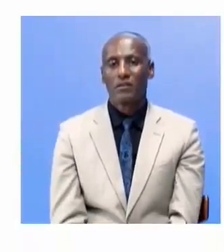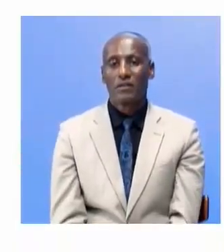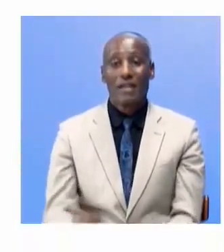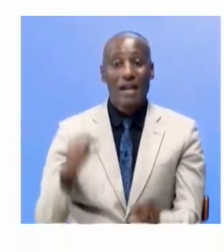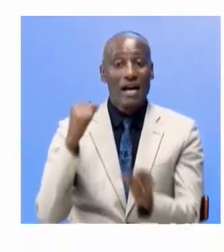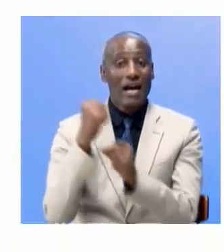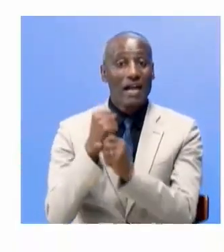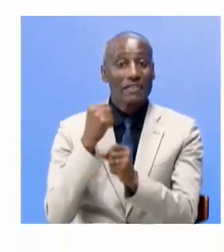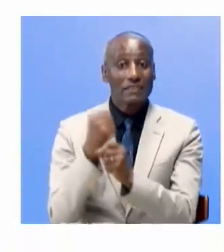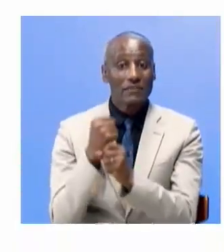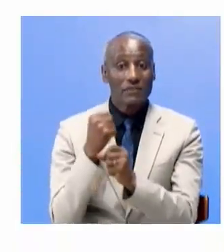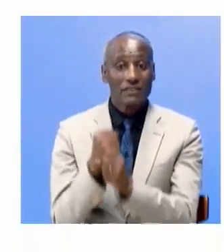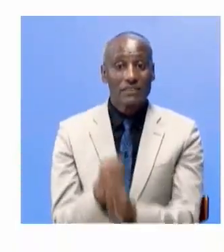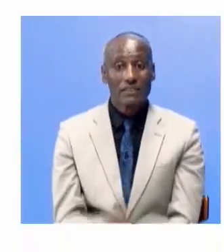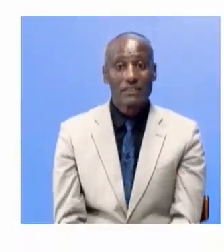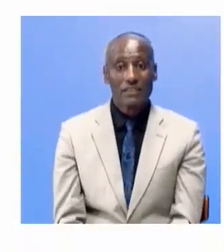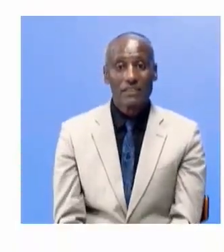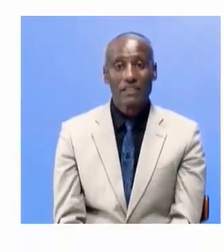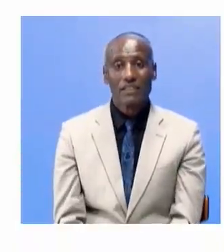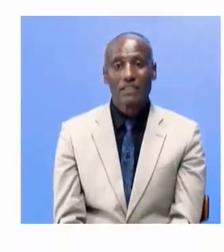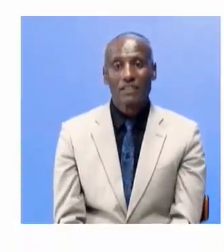Activity